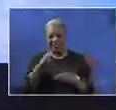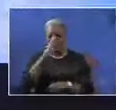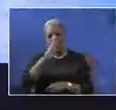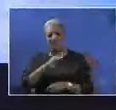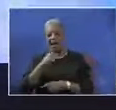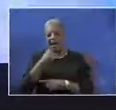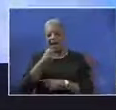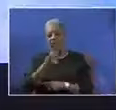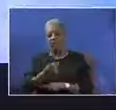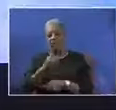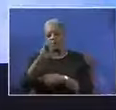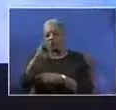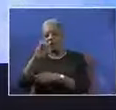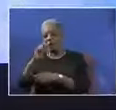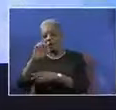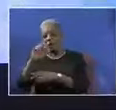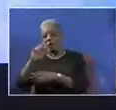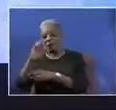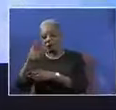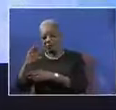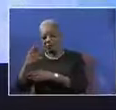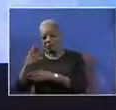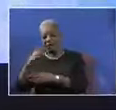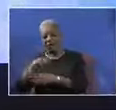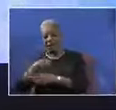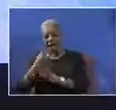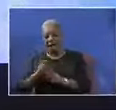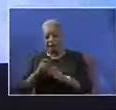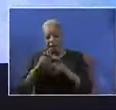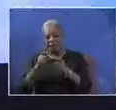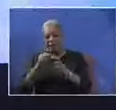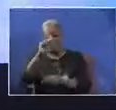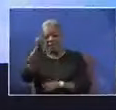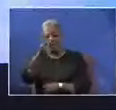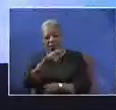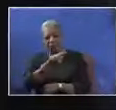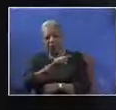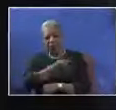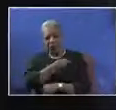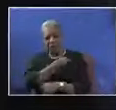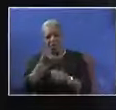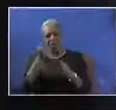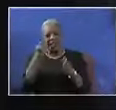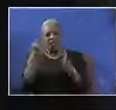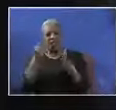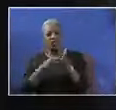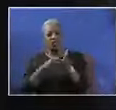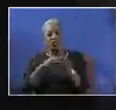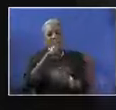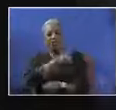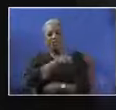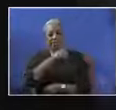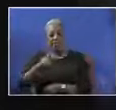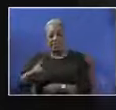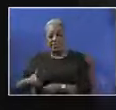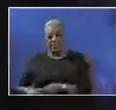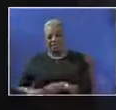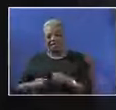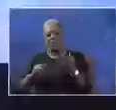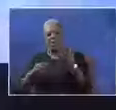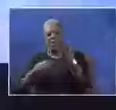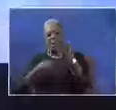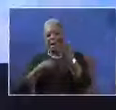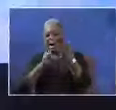look, Isaac, I'm going to let Abraham hold his hand. Look, David, I'm going to let the angel hold his hand so it won't